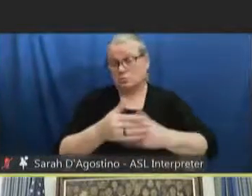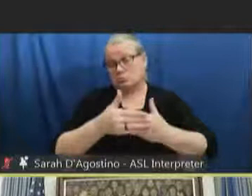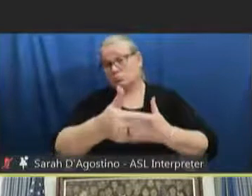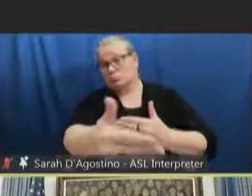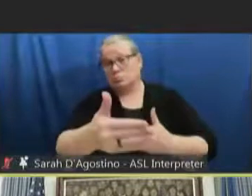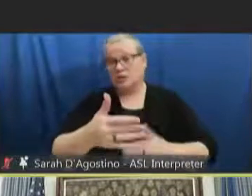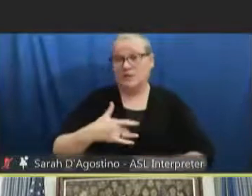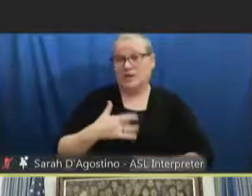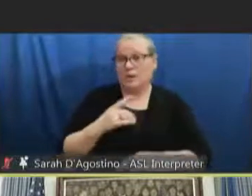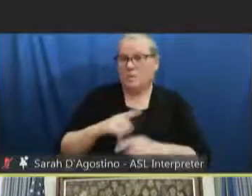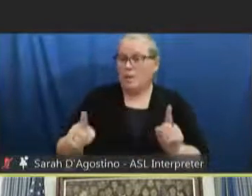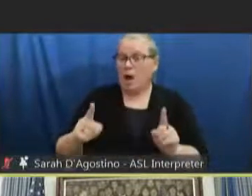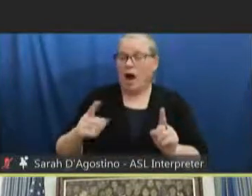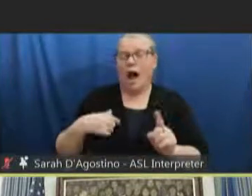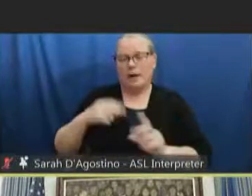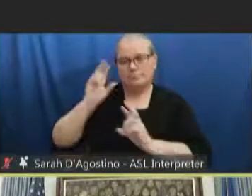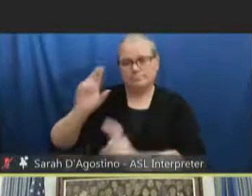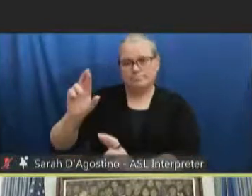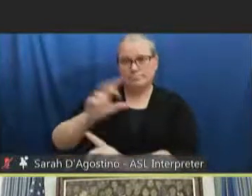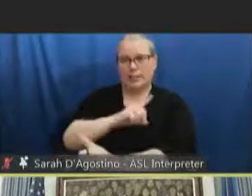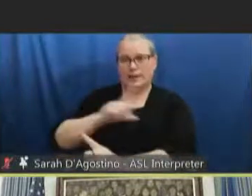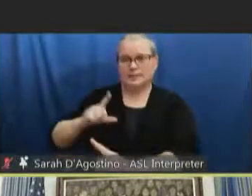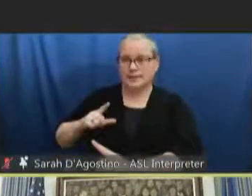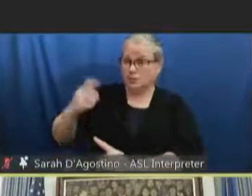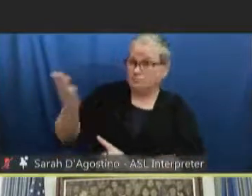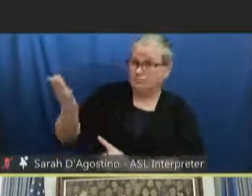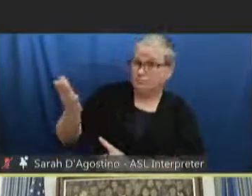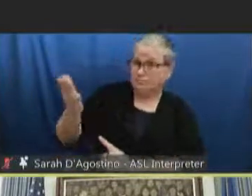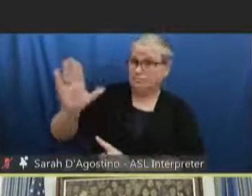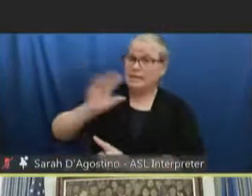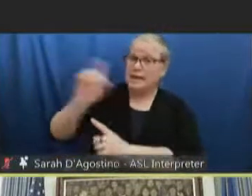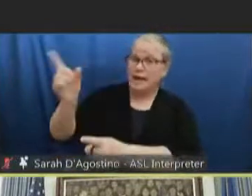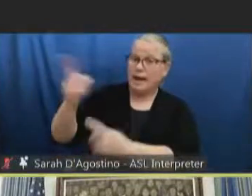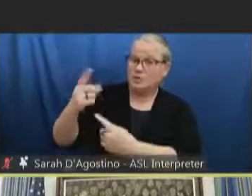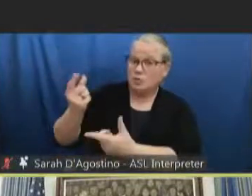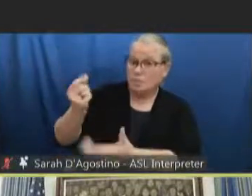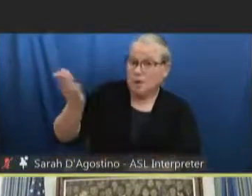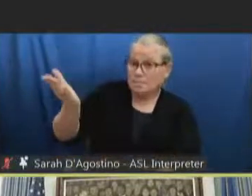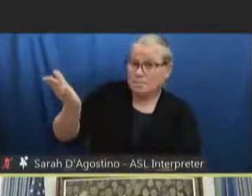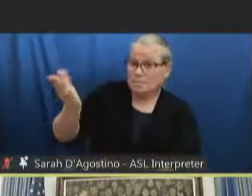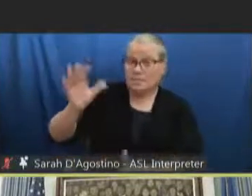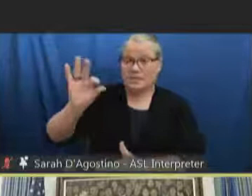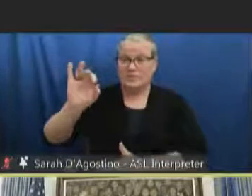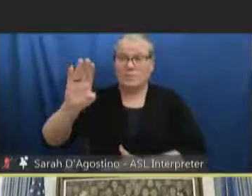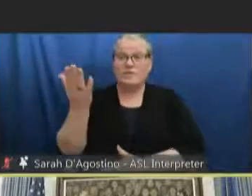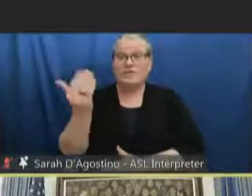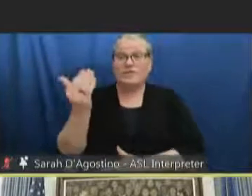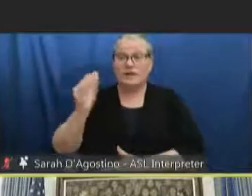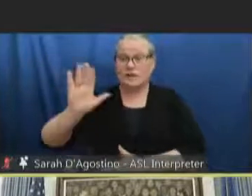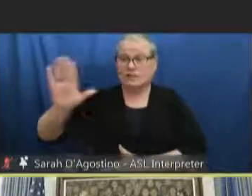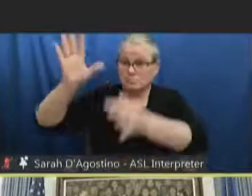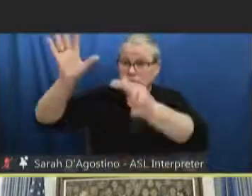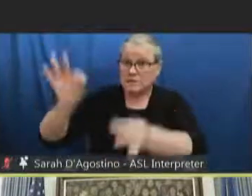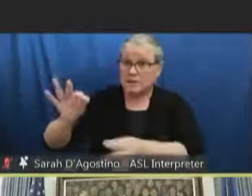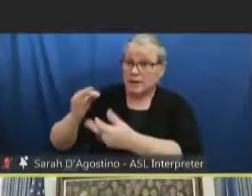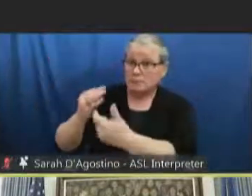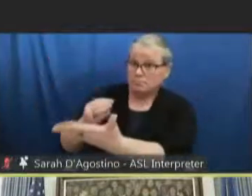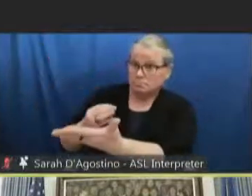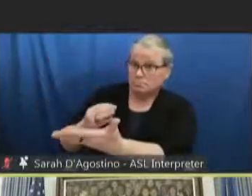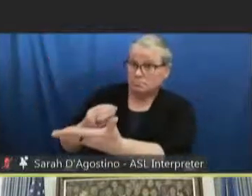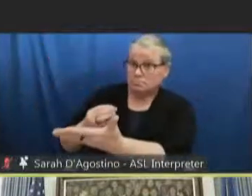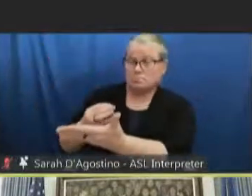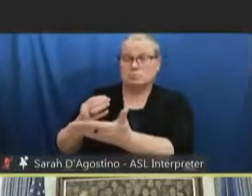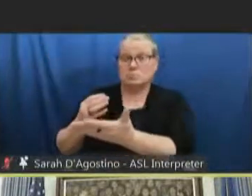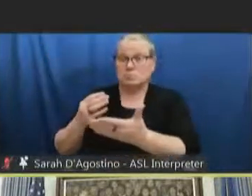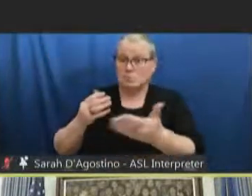legislature, what say you? Because we've got February 15th that we need you to step up and make a call on this so we can keep people safe for a little bit longer. And